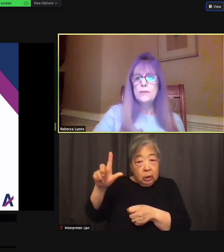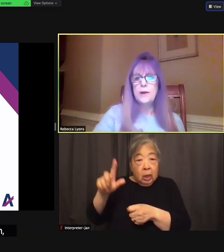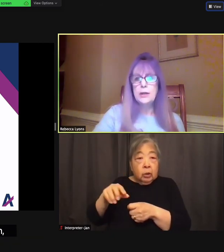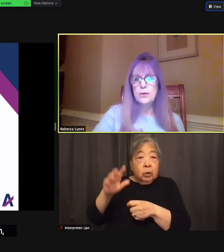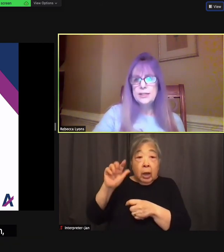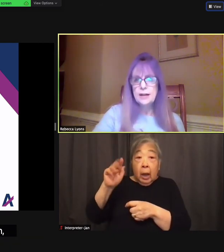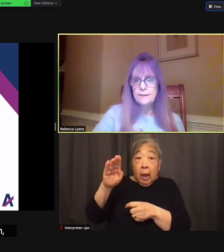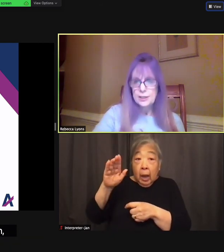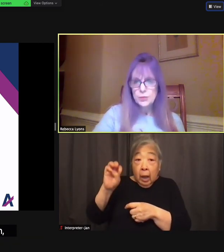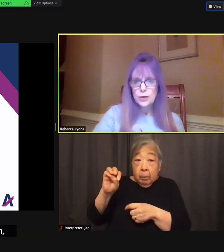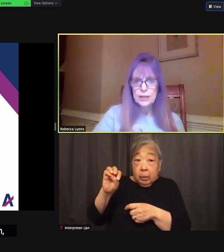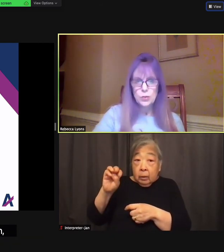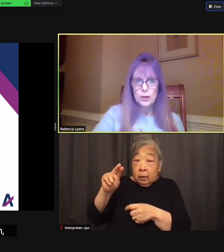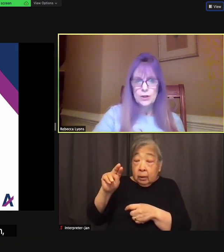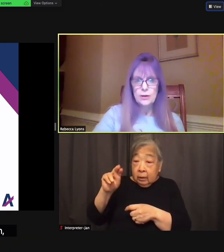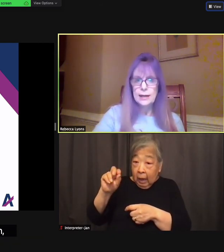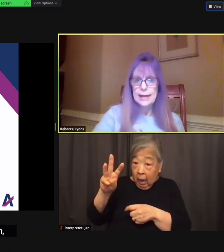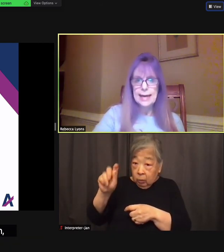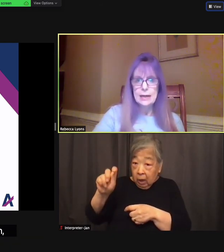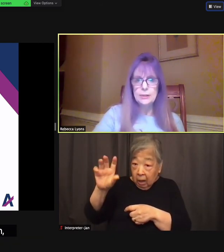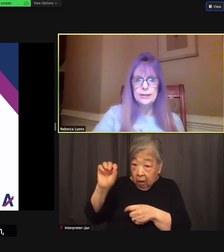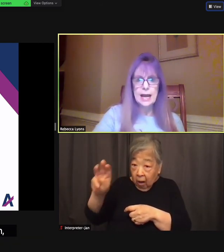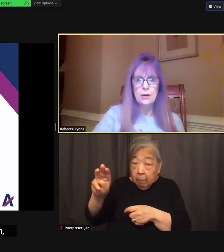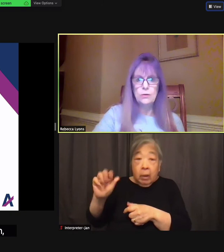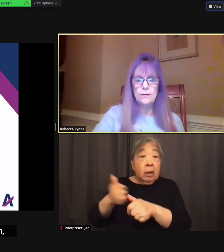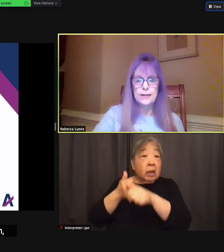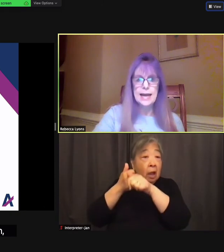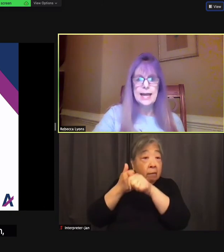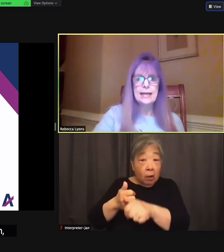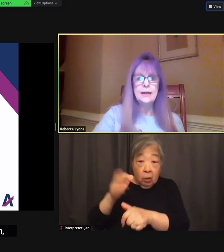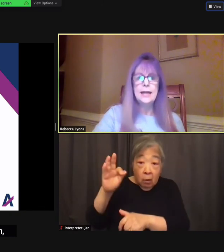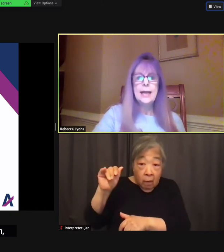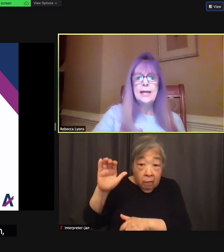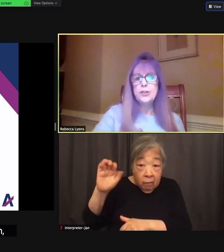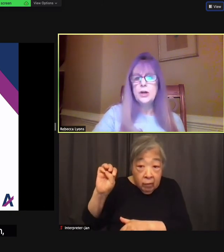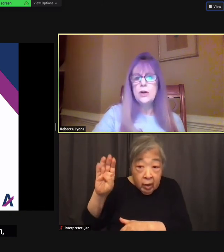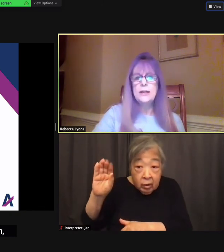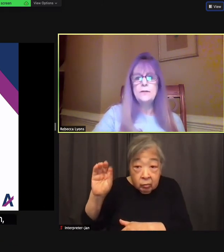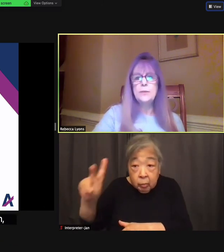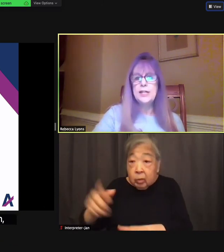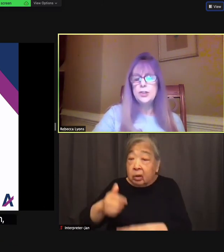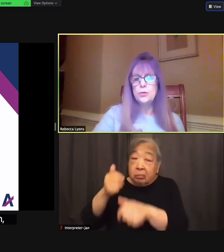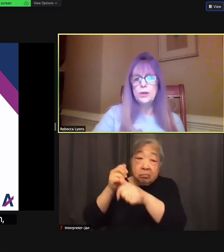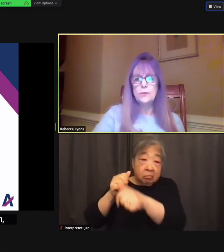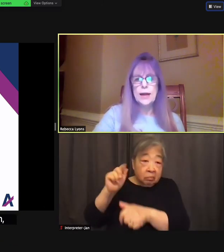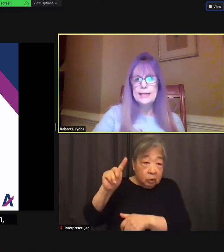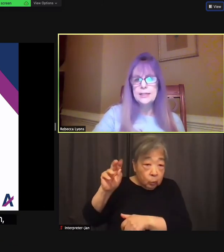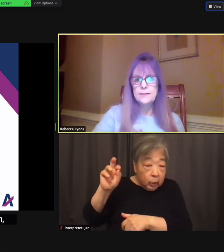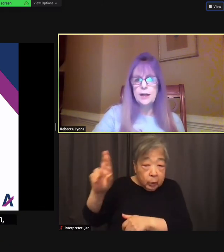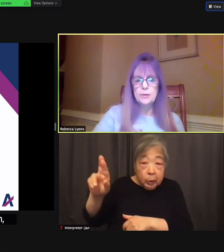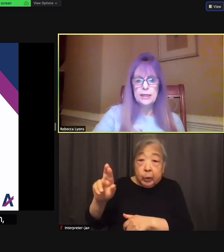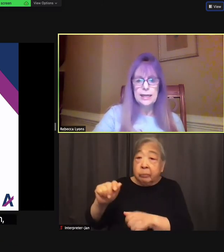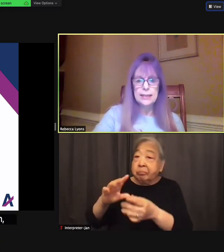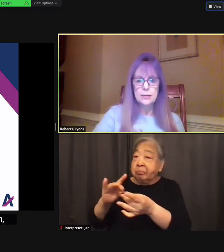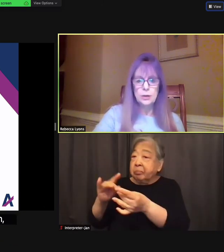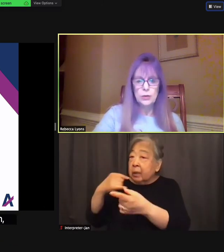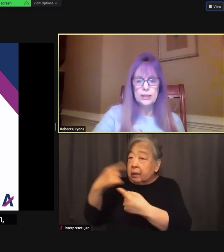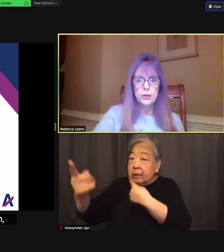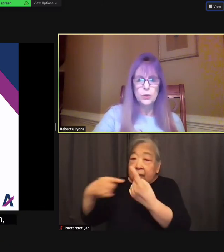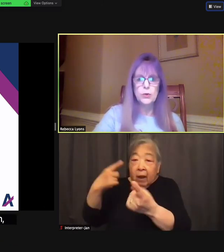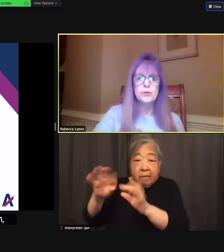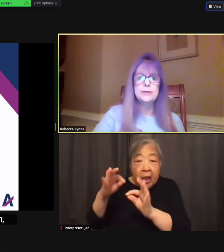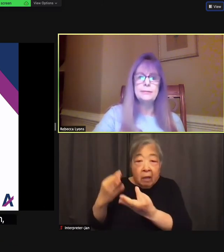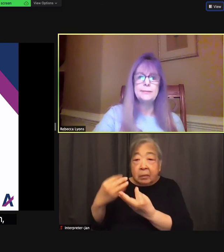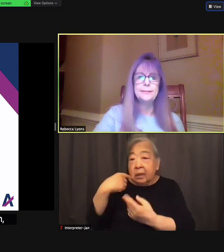You can follow us on Facebook and Twitter at ABLEnowVA and share information with friends, family, and